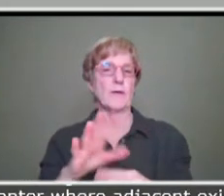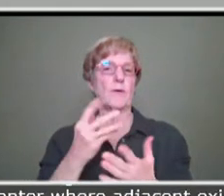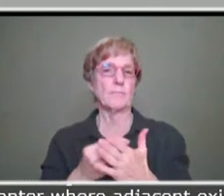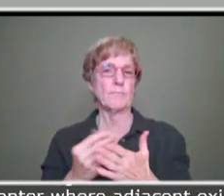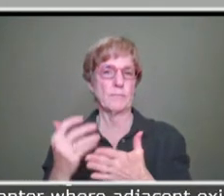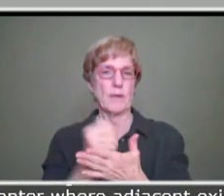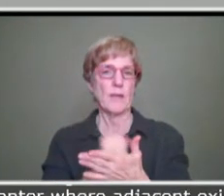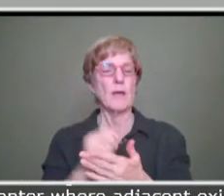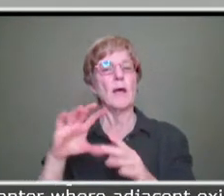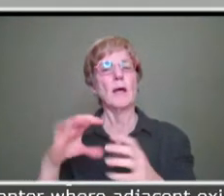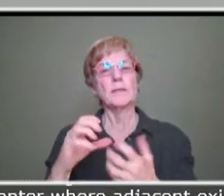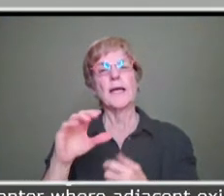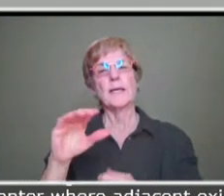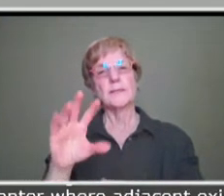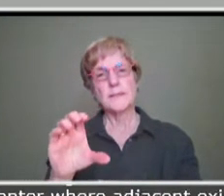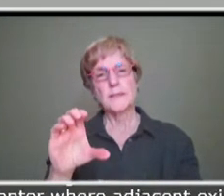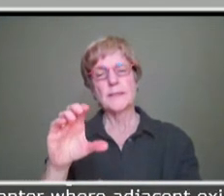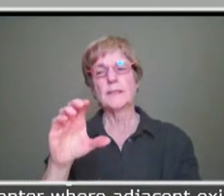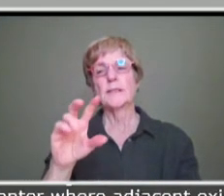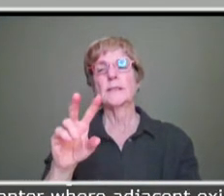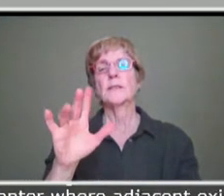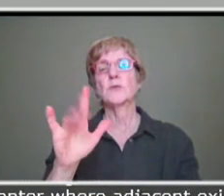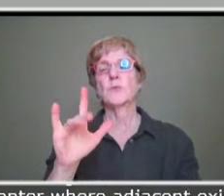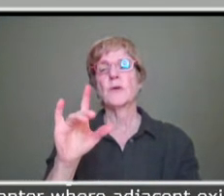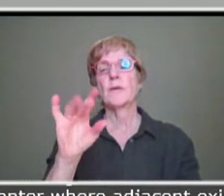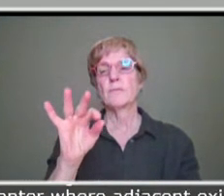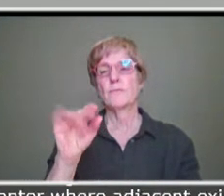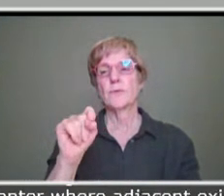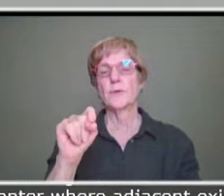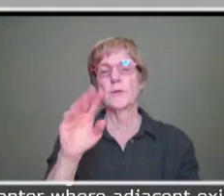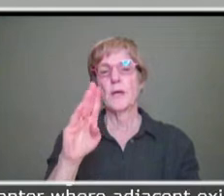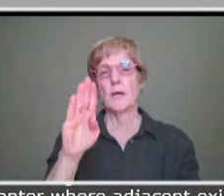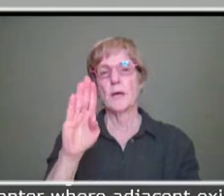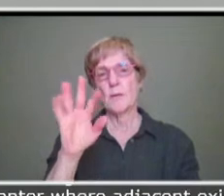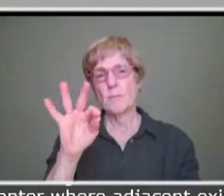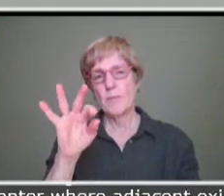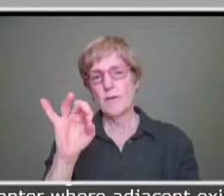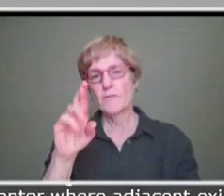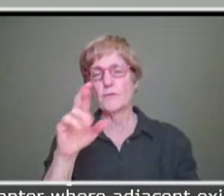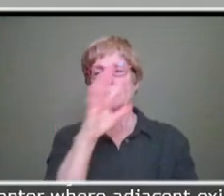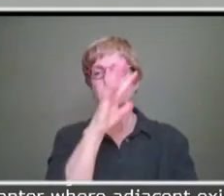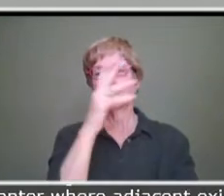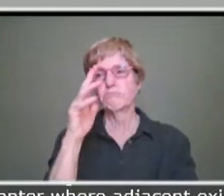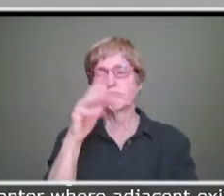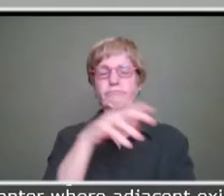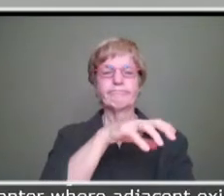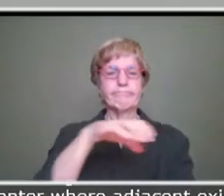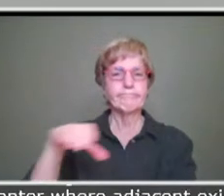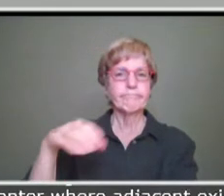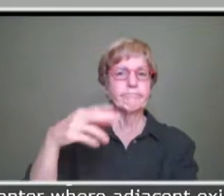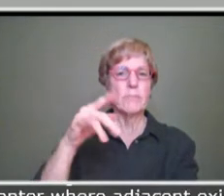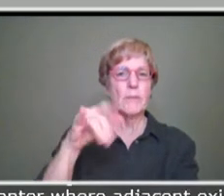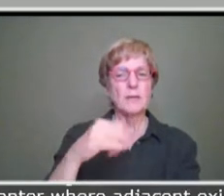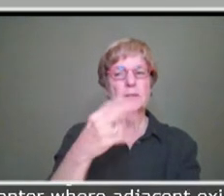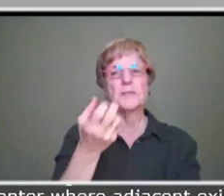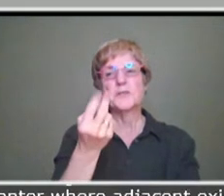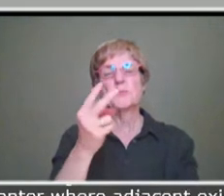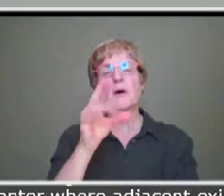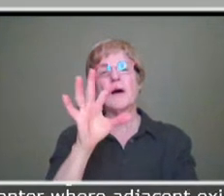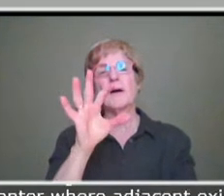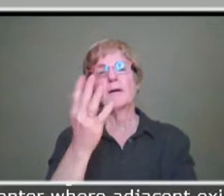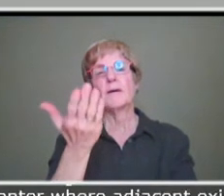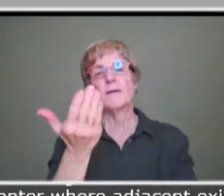a Class C 25 foot buffer including a row of plantings including eight foot burfoot Hollies planted 12 or 15 foot on Center